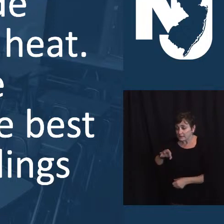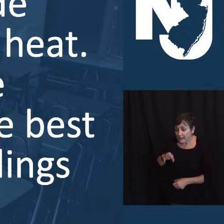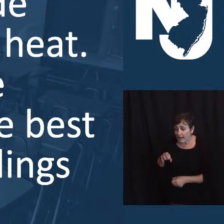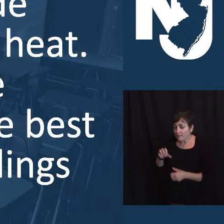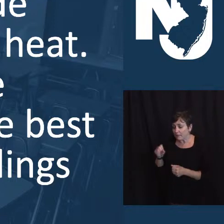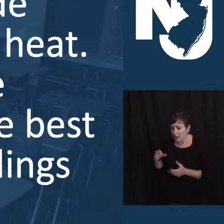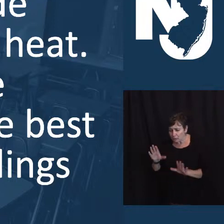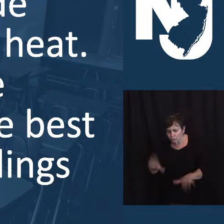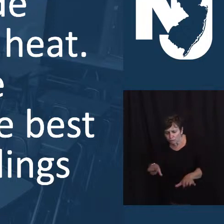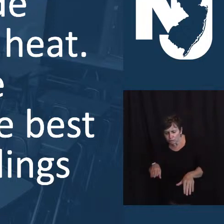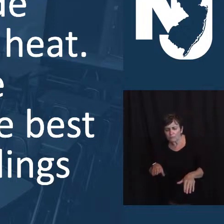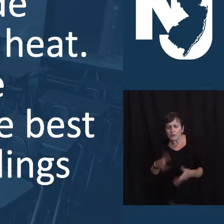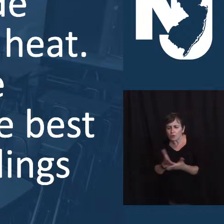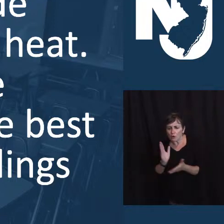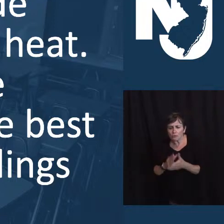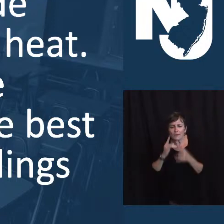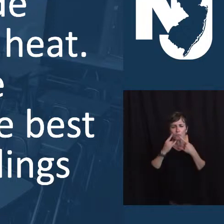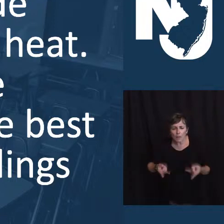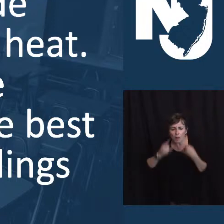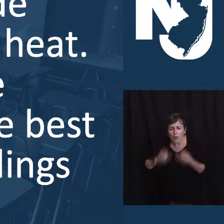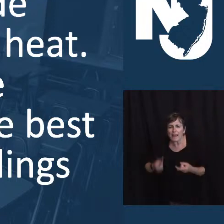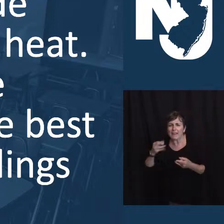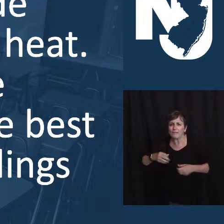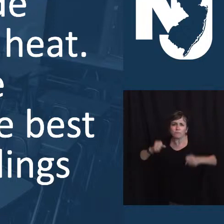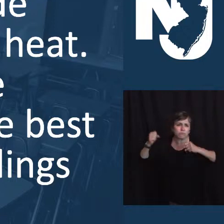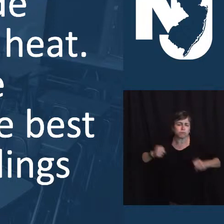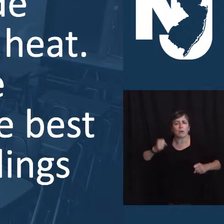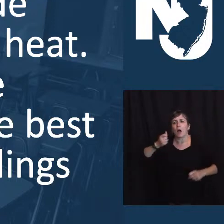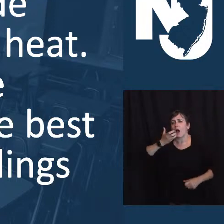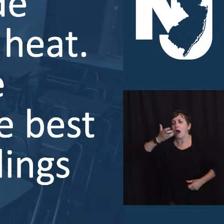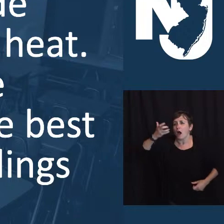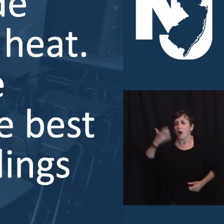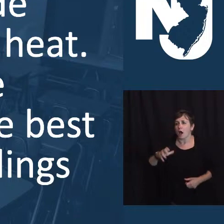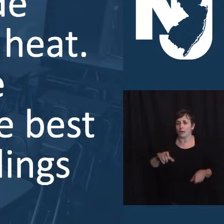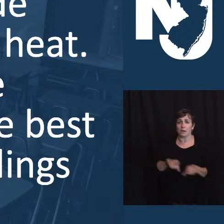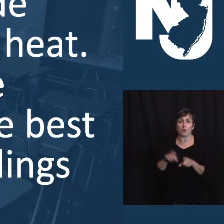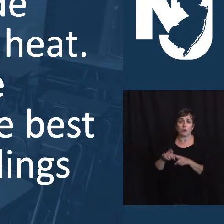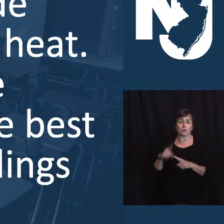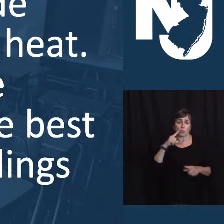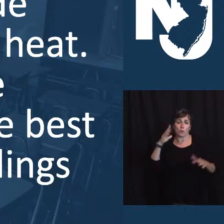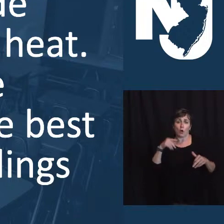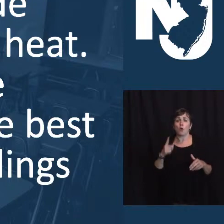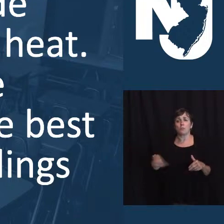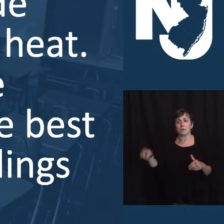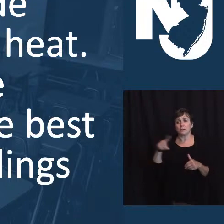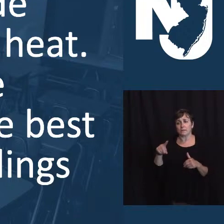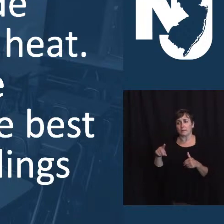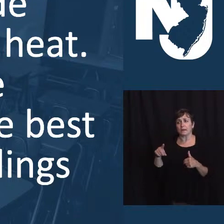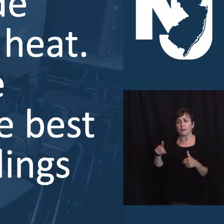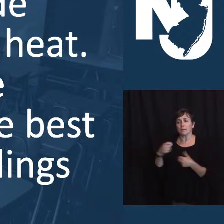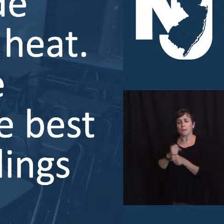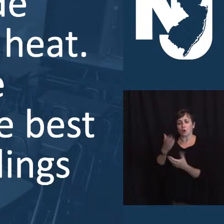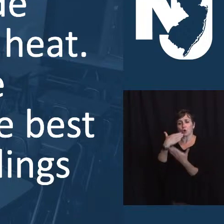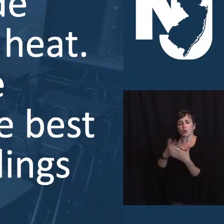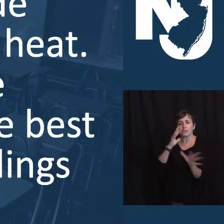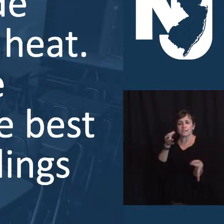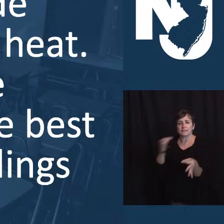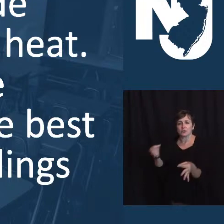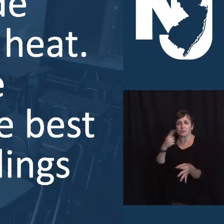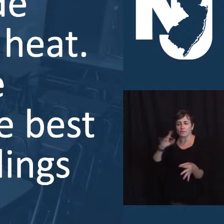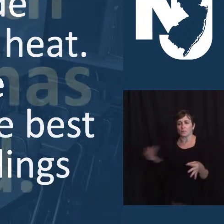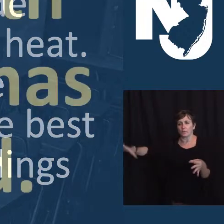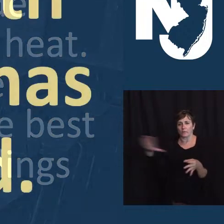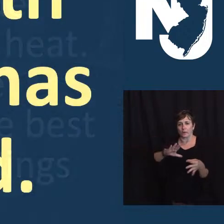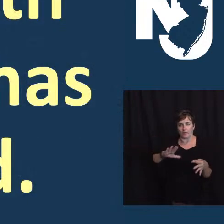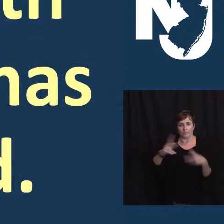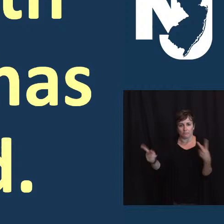in their buildings given extreme weather conditions, and we hope they will make the right calls for their educational communities. On Friday,